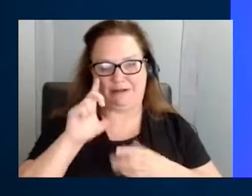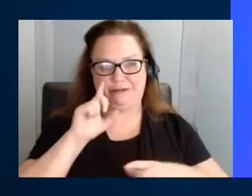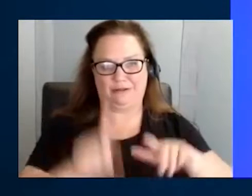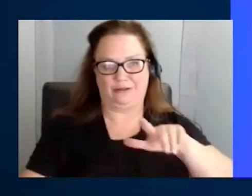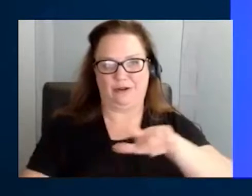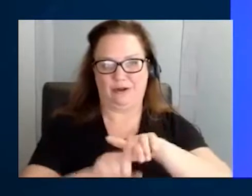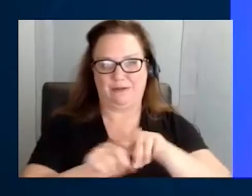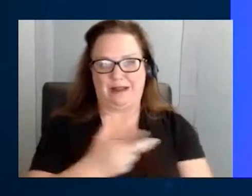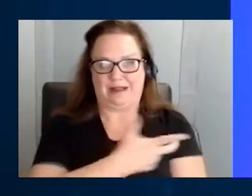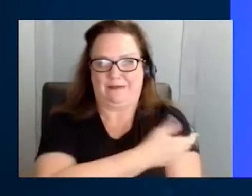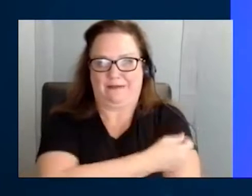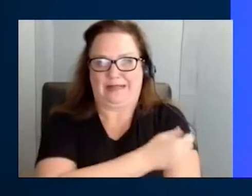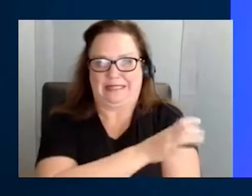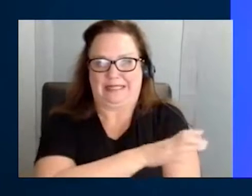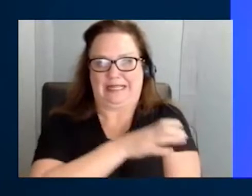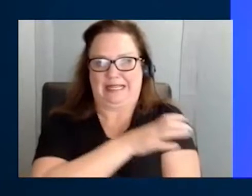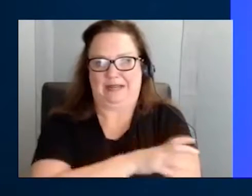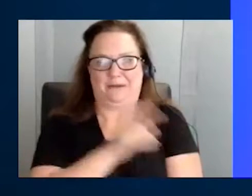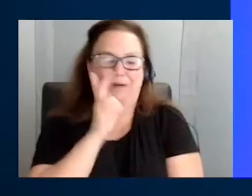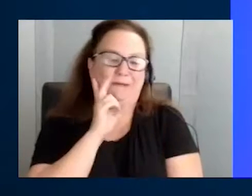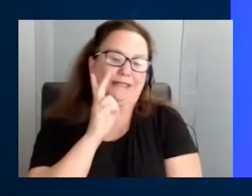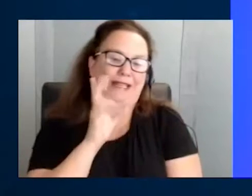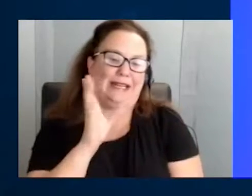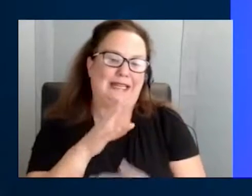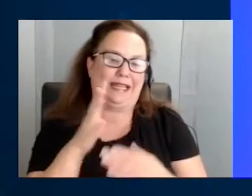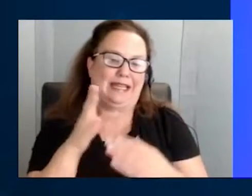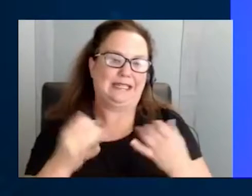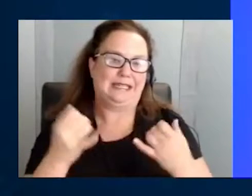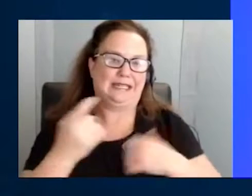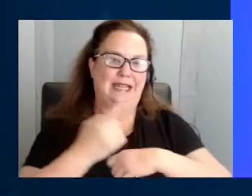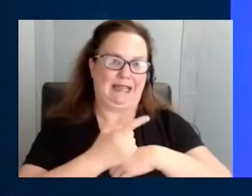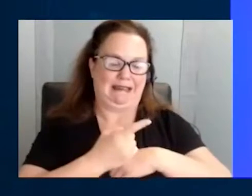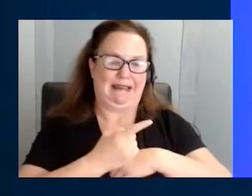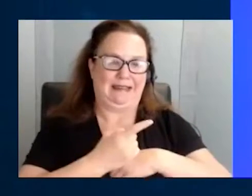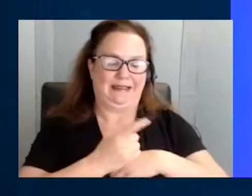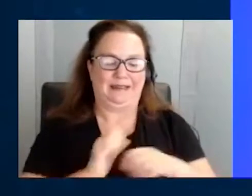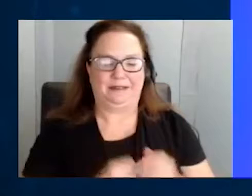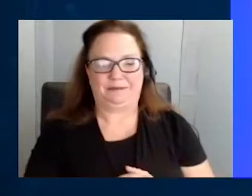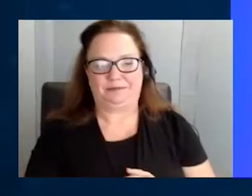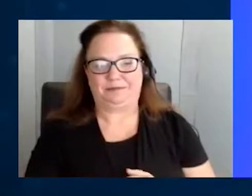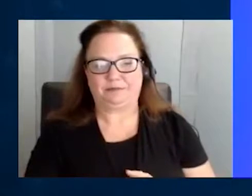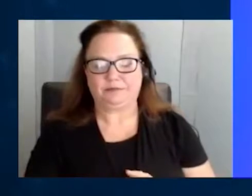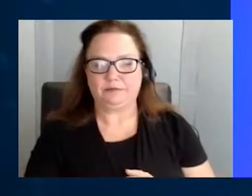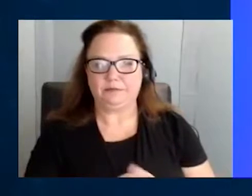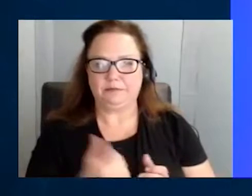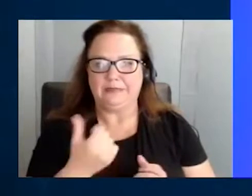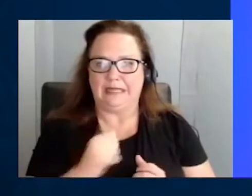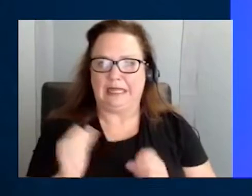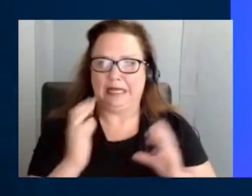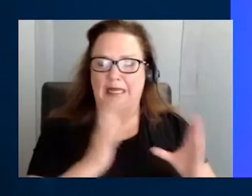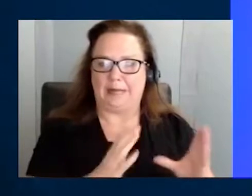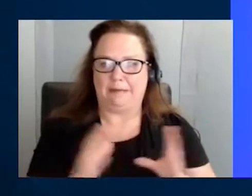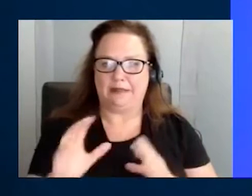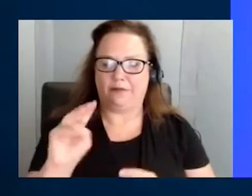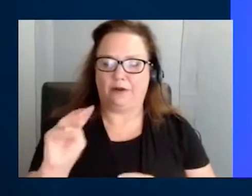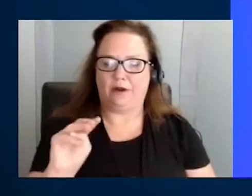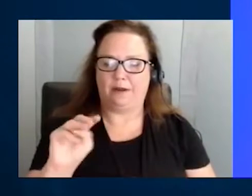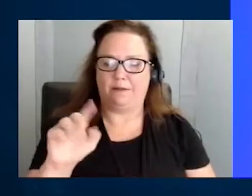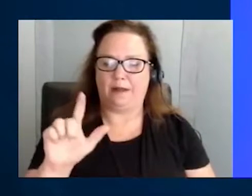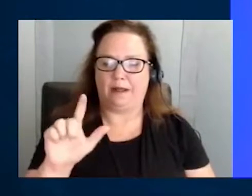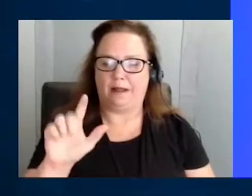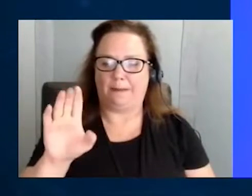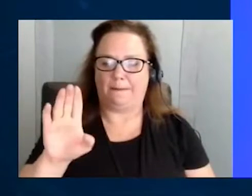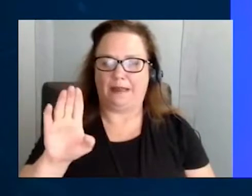clinic, which we will see at the end of the update, so stay tuned for that. Do you know if there are plans for the MLB to encourage fans